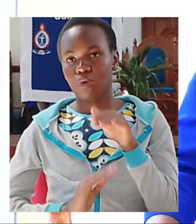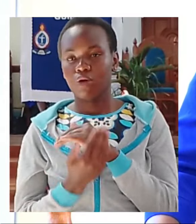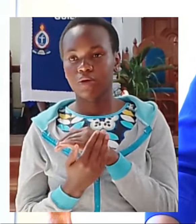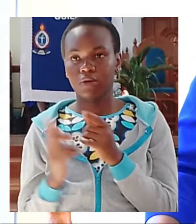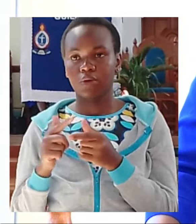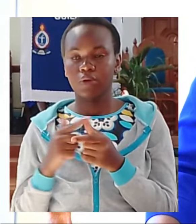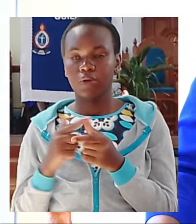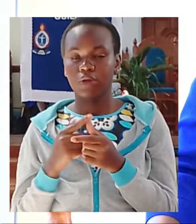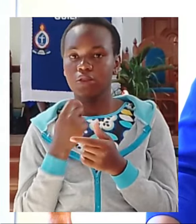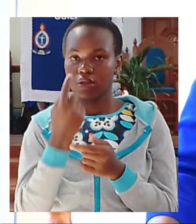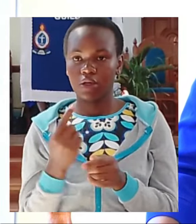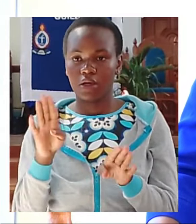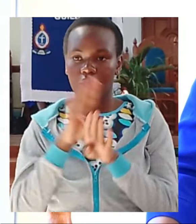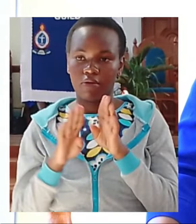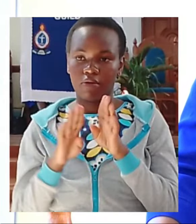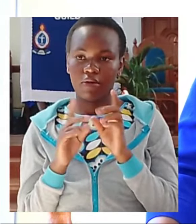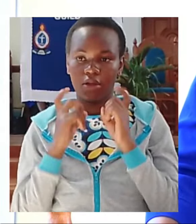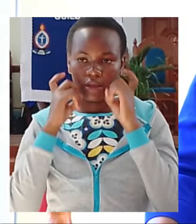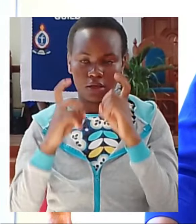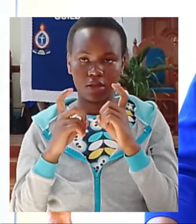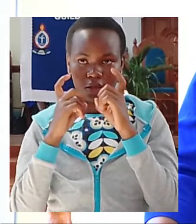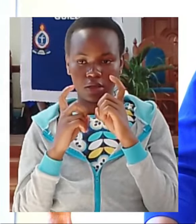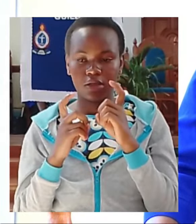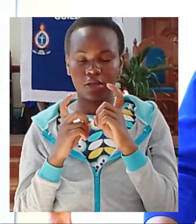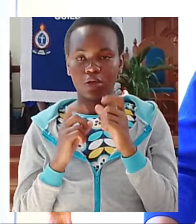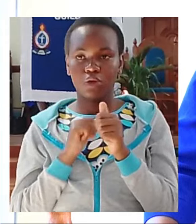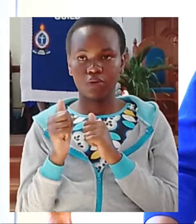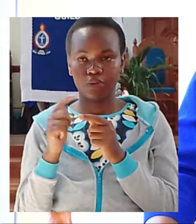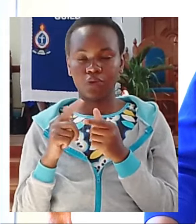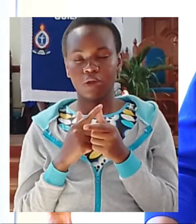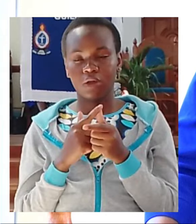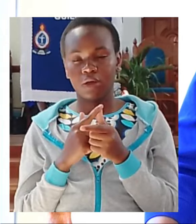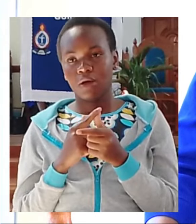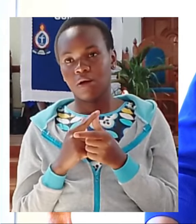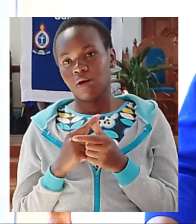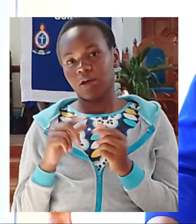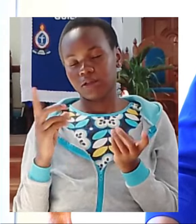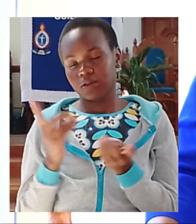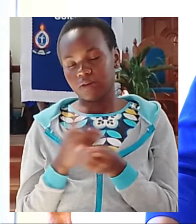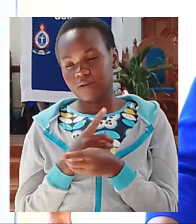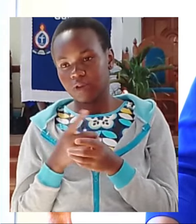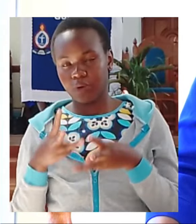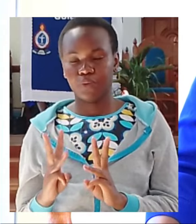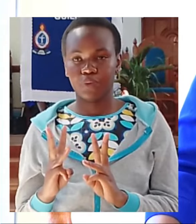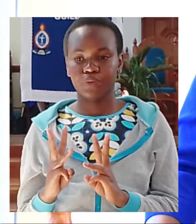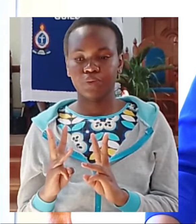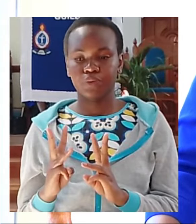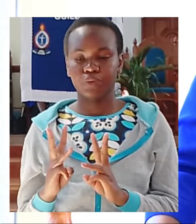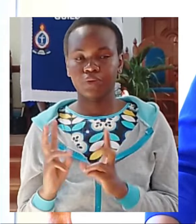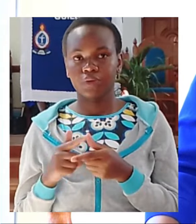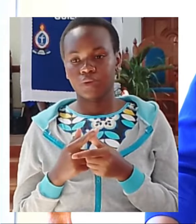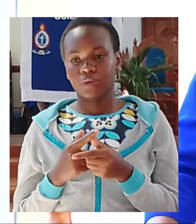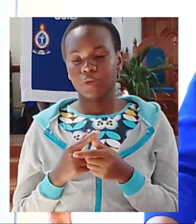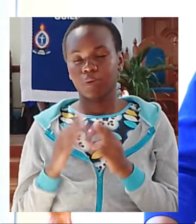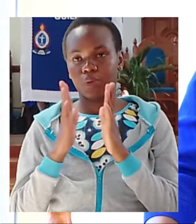We confess every sin that we have committed against you. For against you and you alone have we sinned. And God,